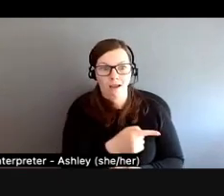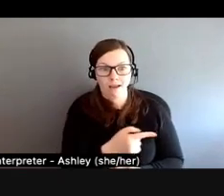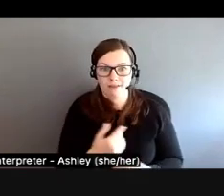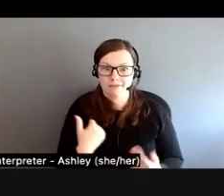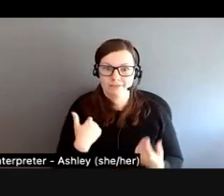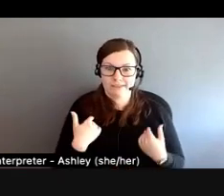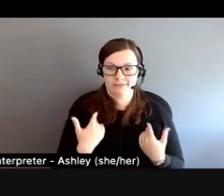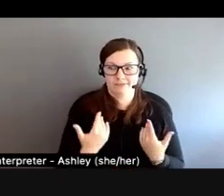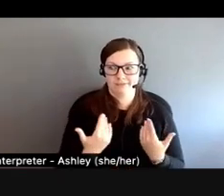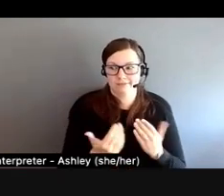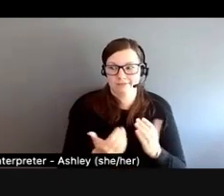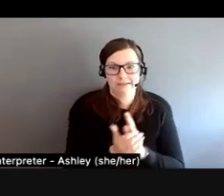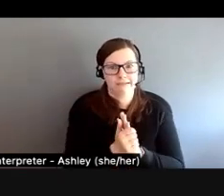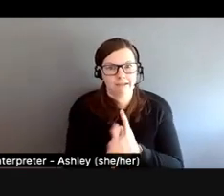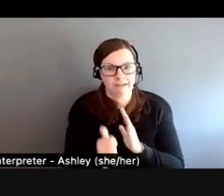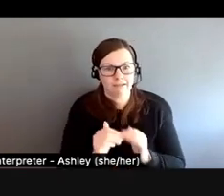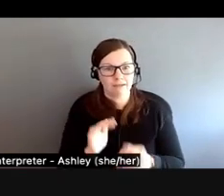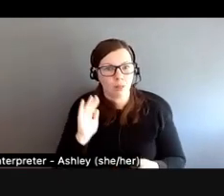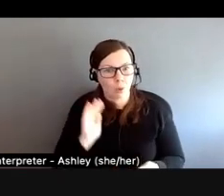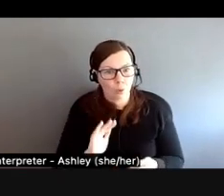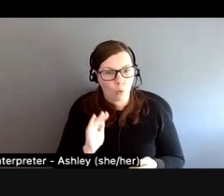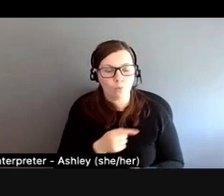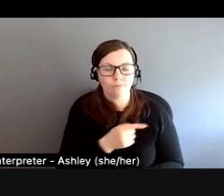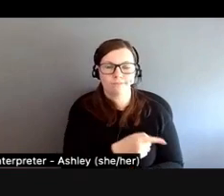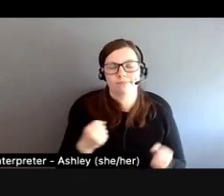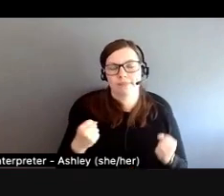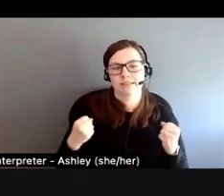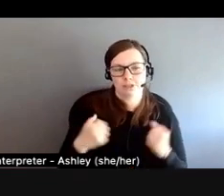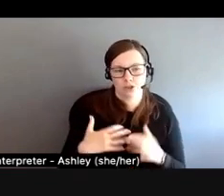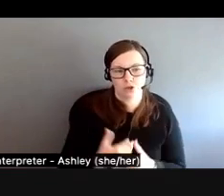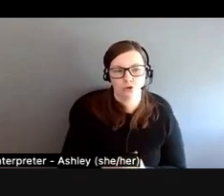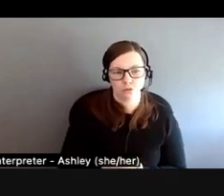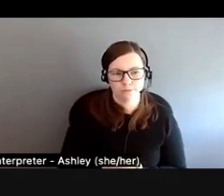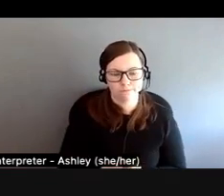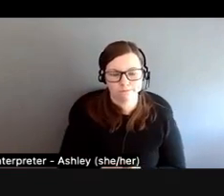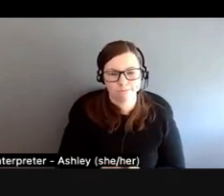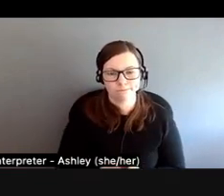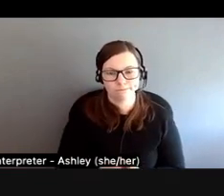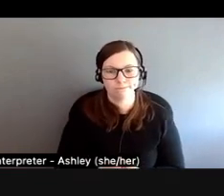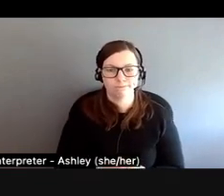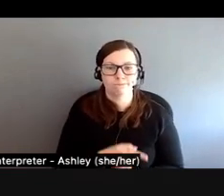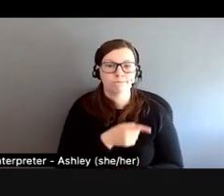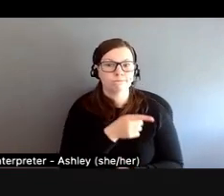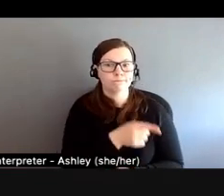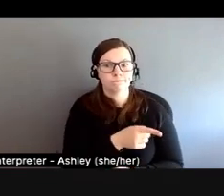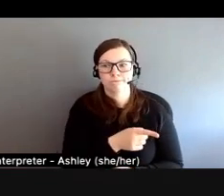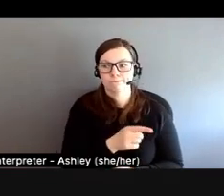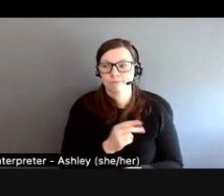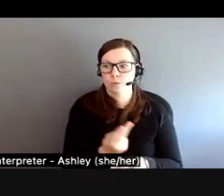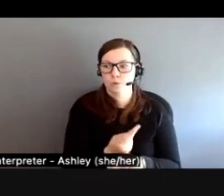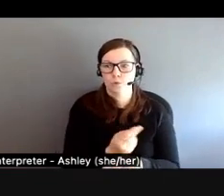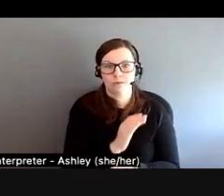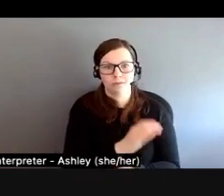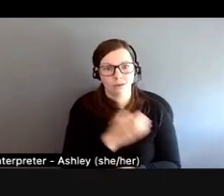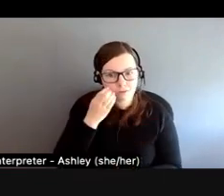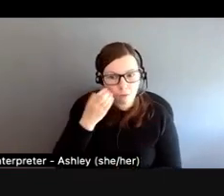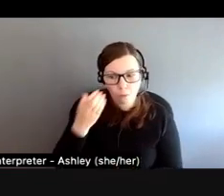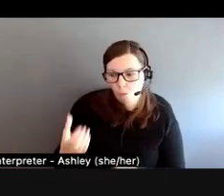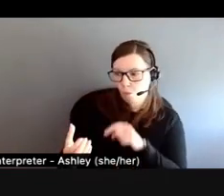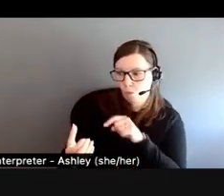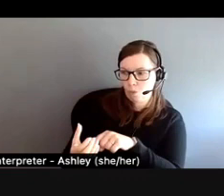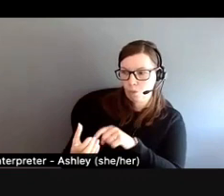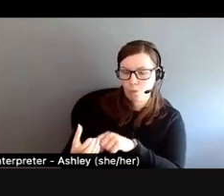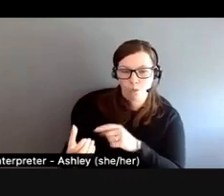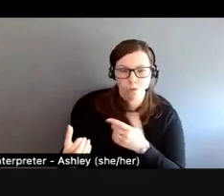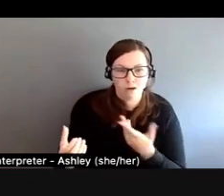low confidence in using their devices, using their smartphones. So we